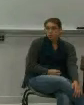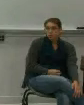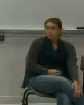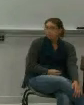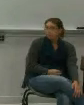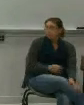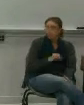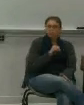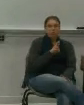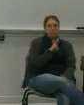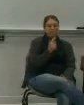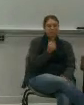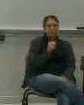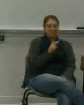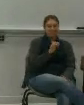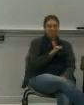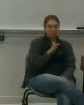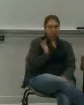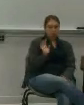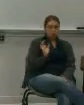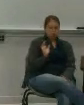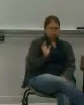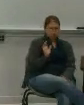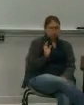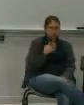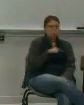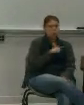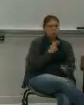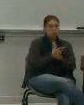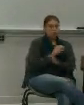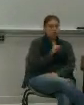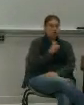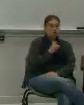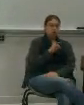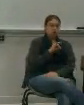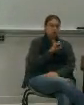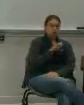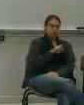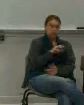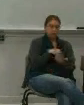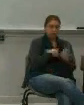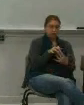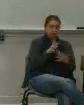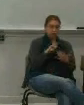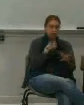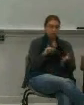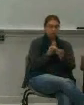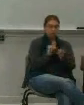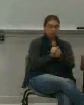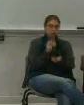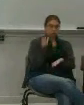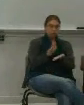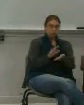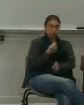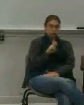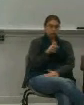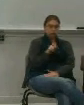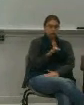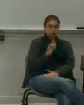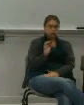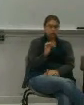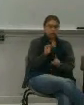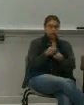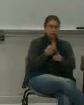organic carbon. Organic carbon, right? So using oxidized compounds, combining them with that reduced organic carbon to